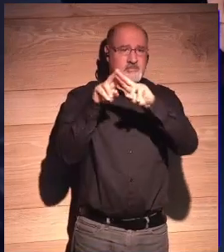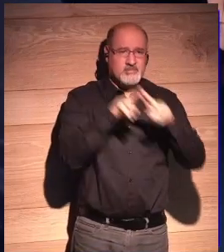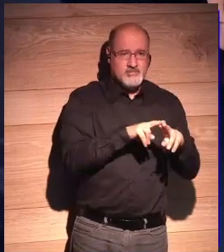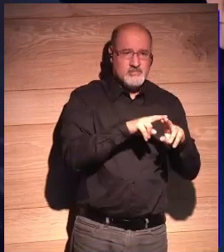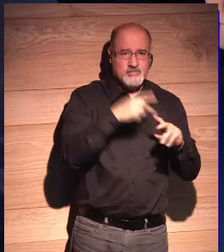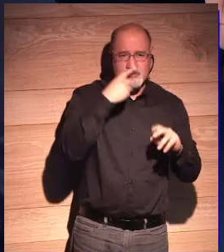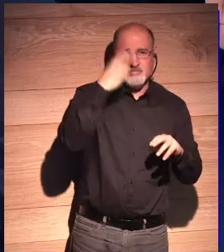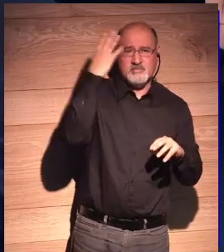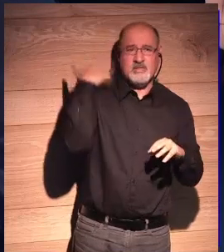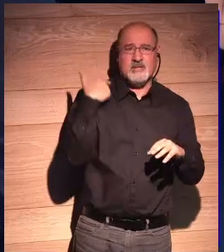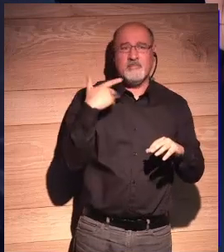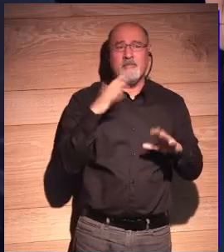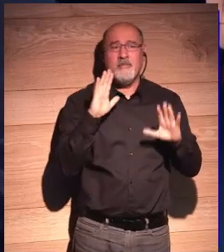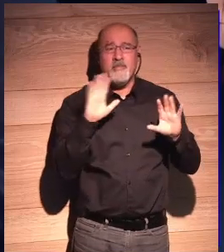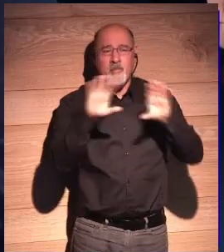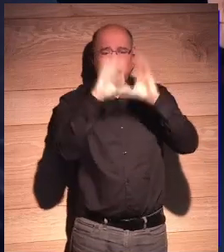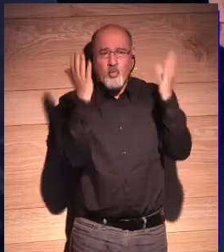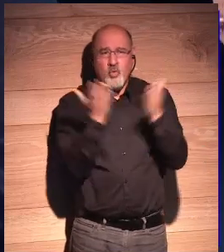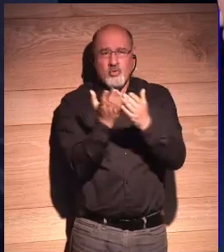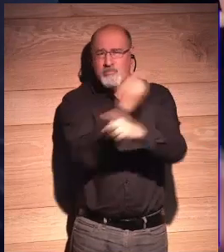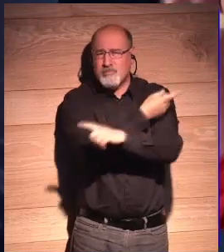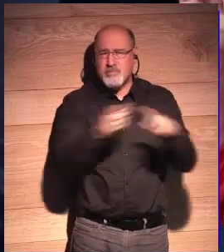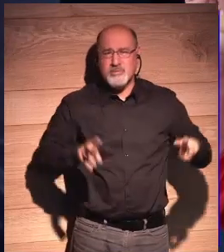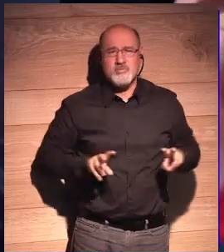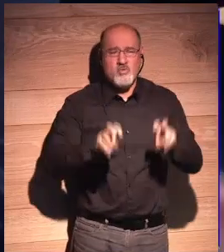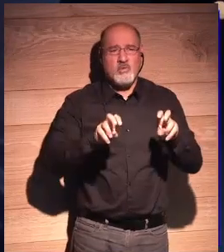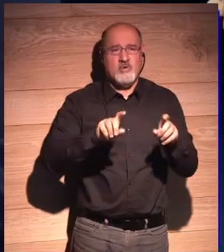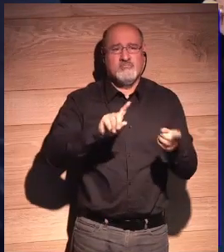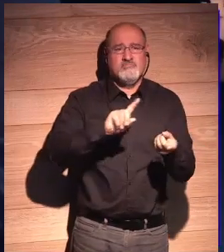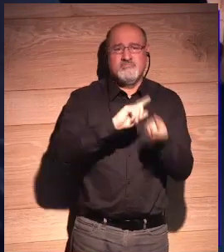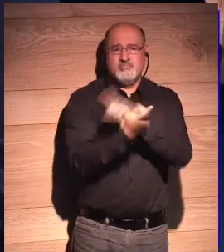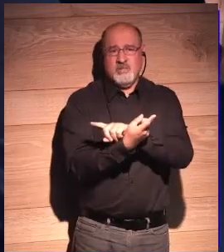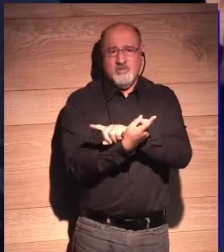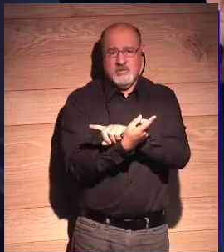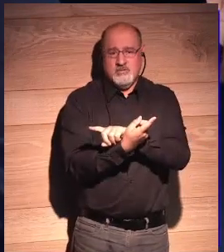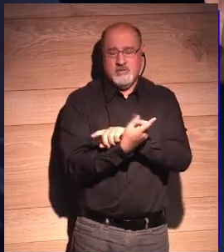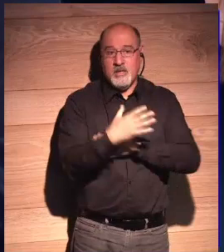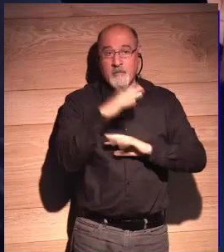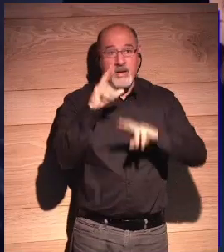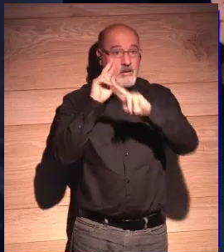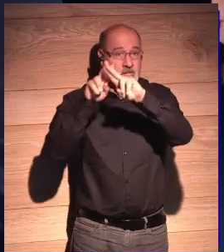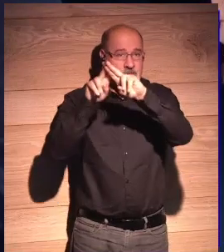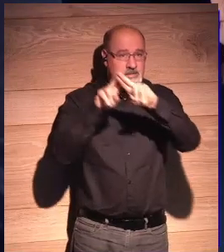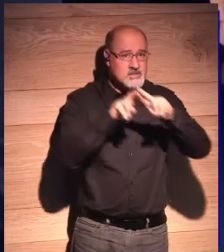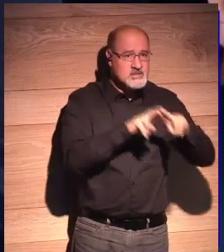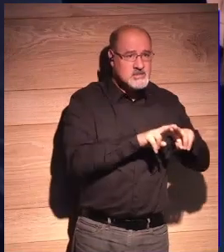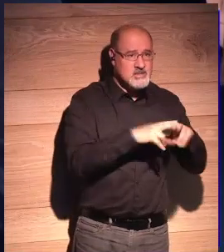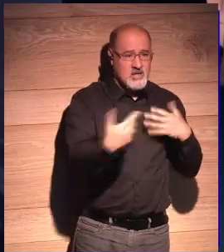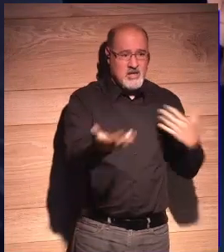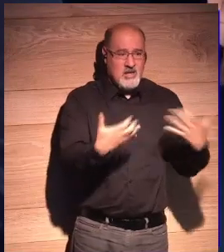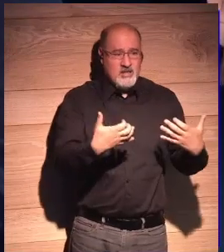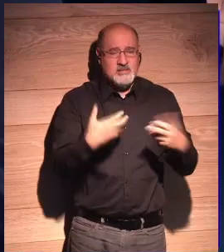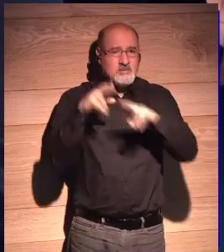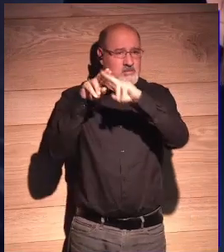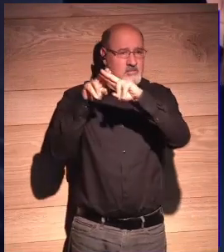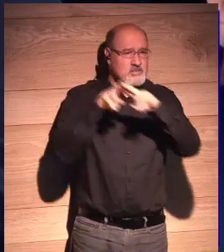like looking at a different world. And I felt like I'm examining this artist, and I did not feel like I was that artist. I felt like I was a